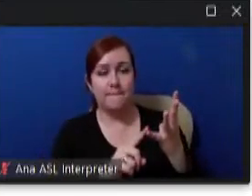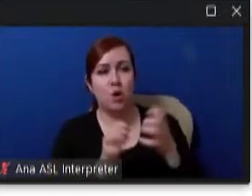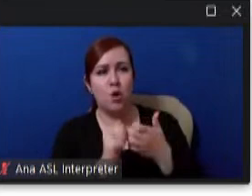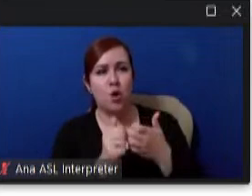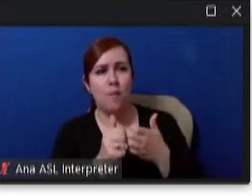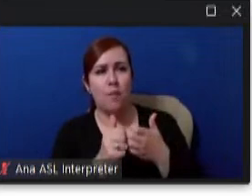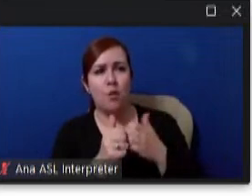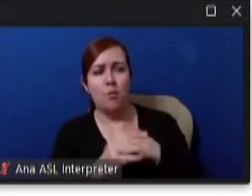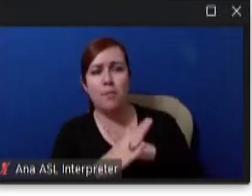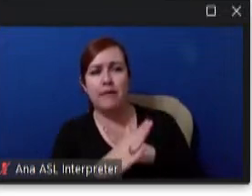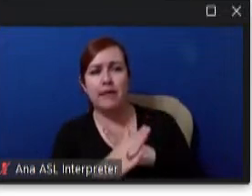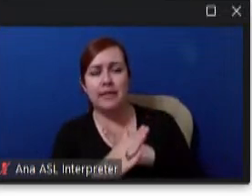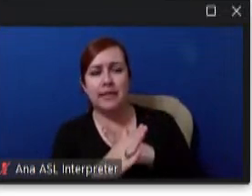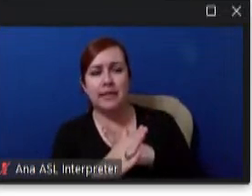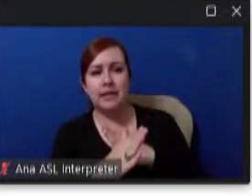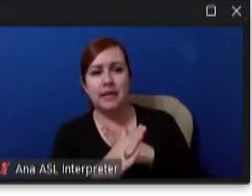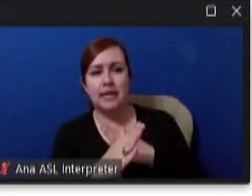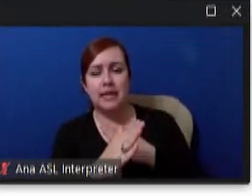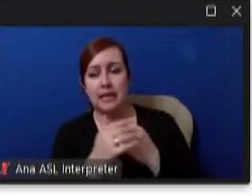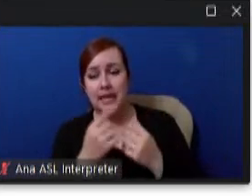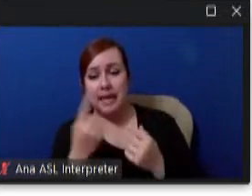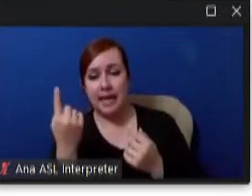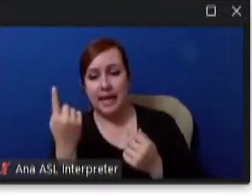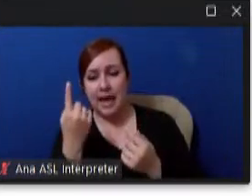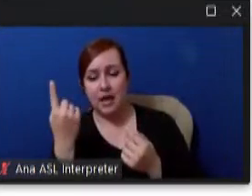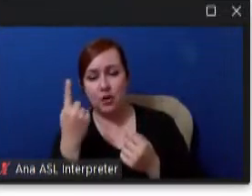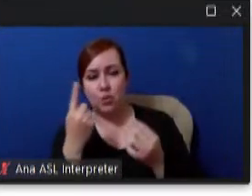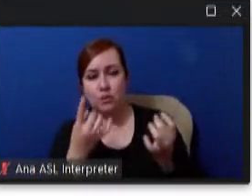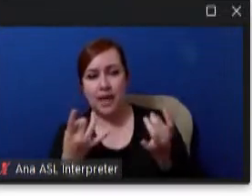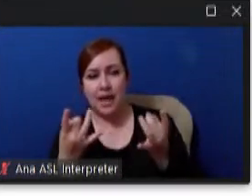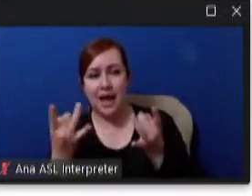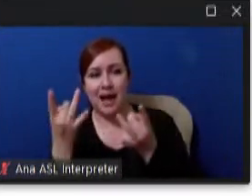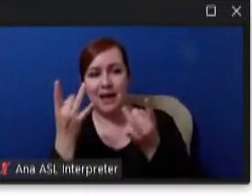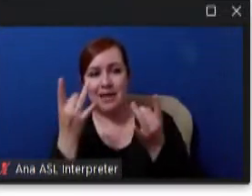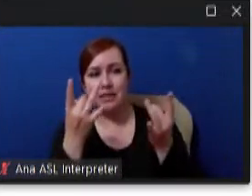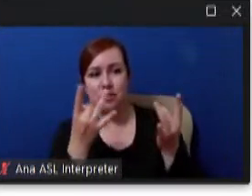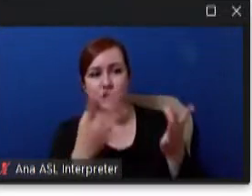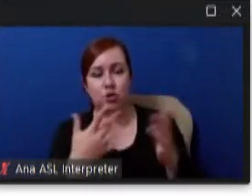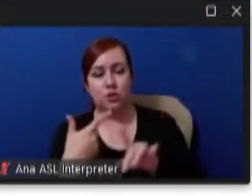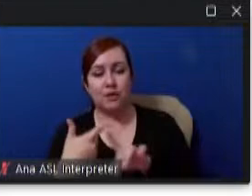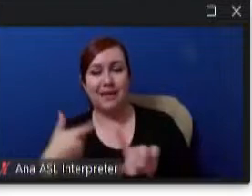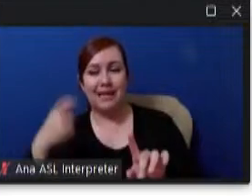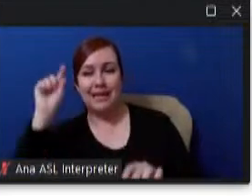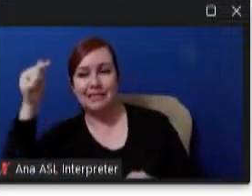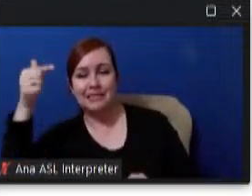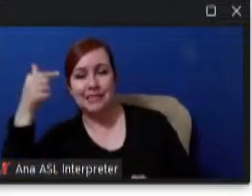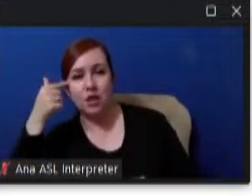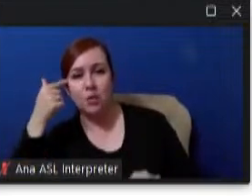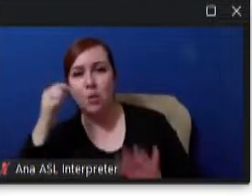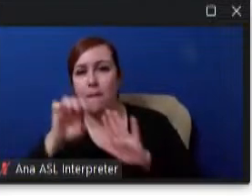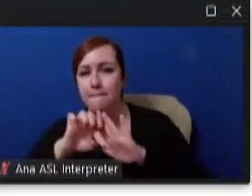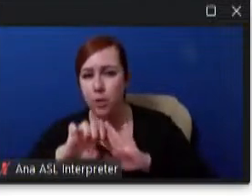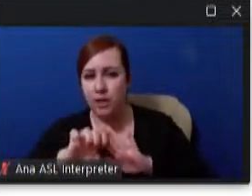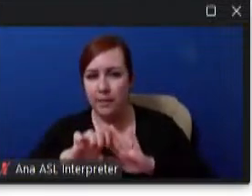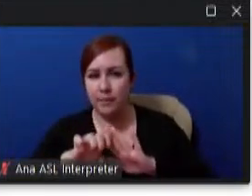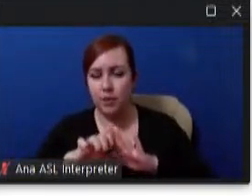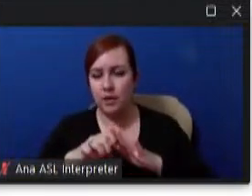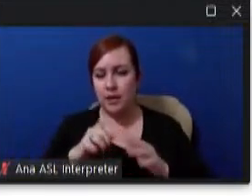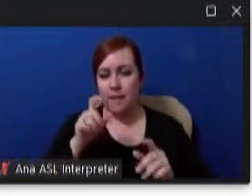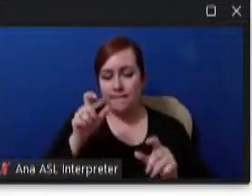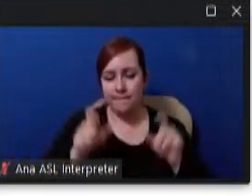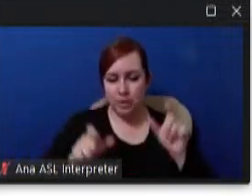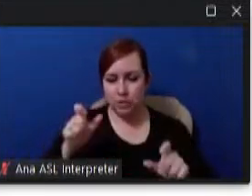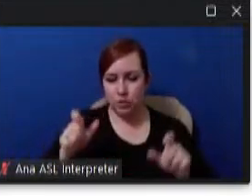how can we prevent the fact that some of these acts come from the state? What I'm trying